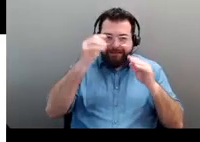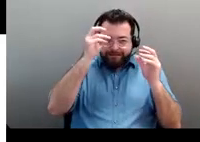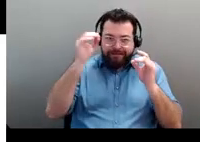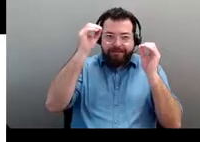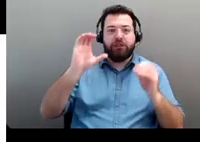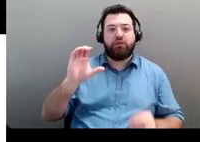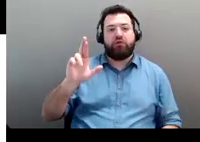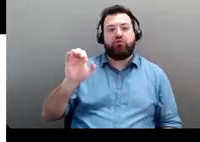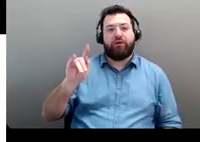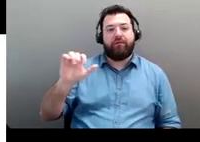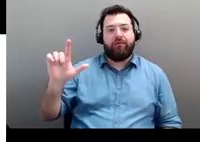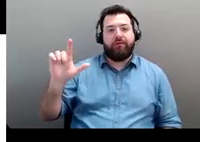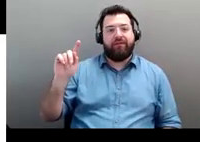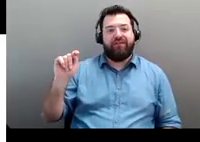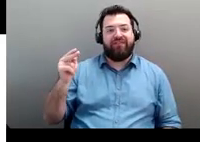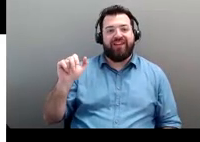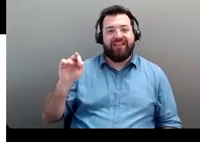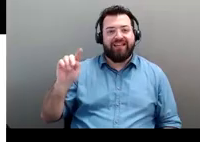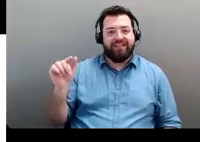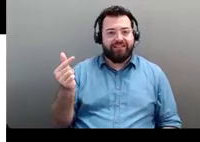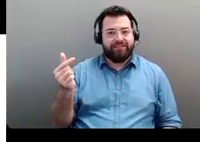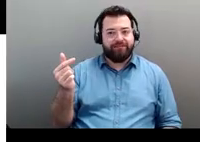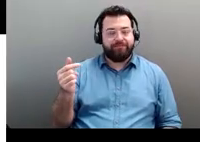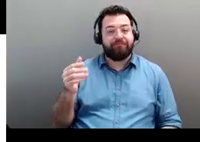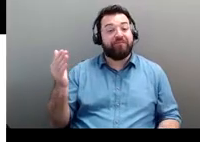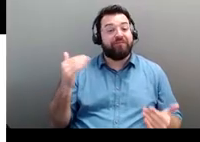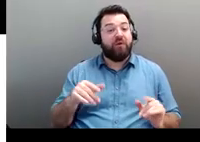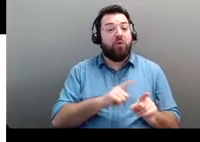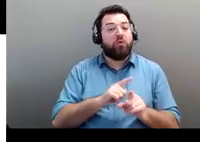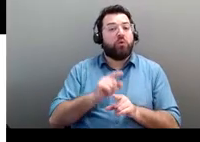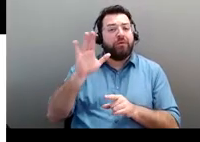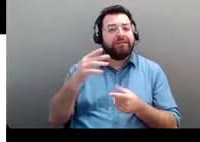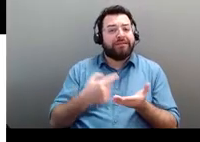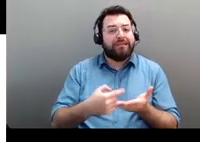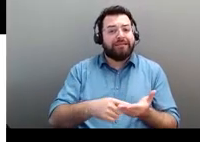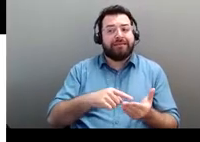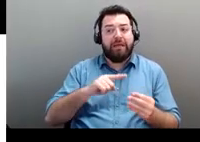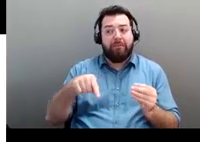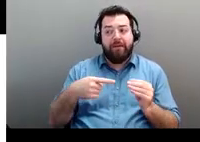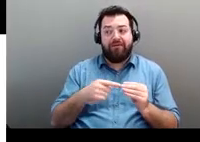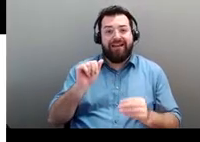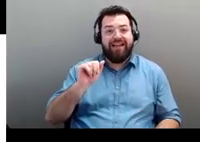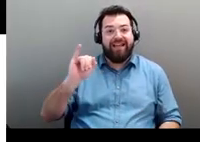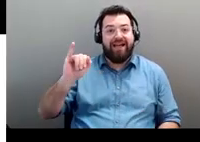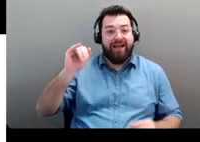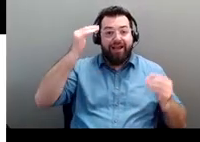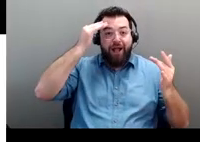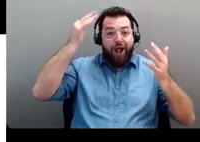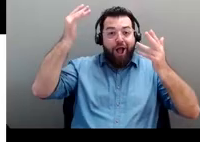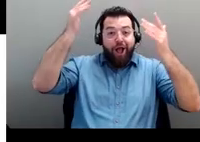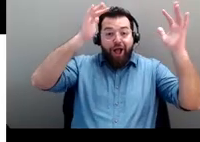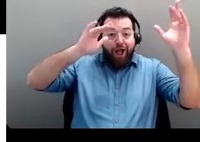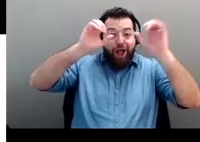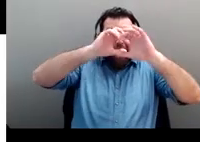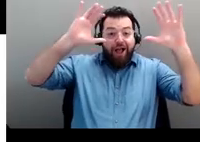We'll talk about AI hallucinations in a bit, but AI gets a lot of stuff wrong. Um, Depending on